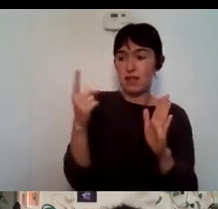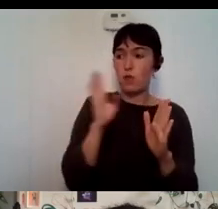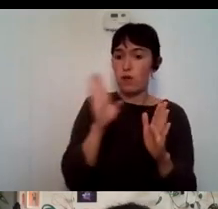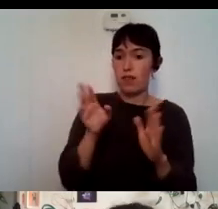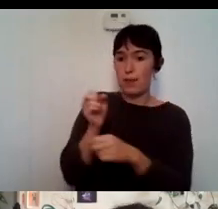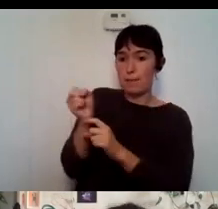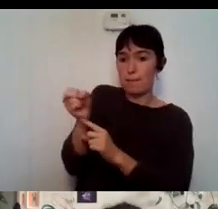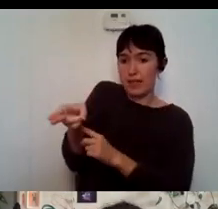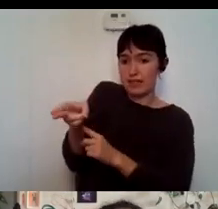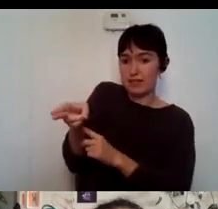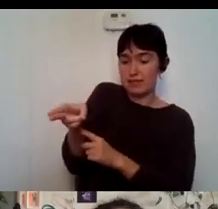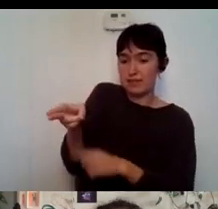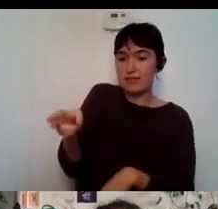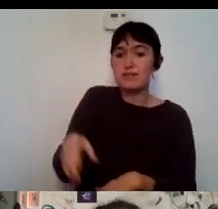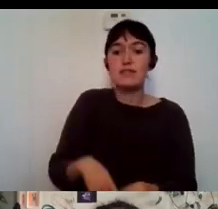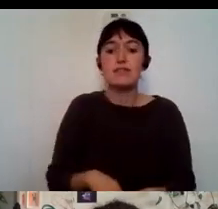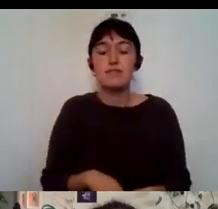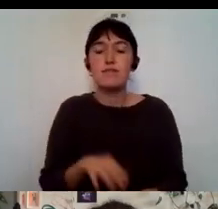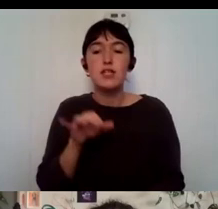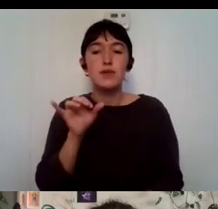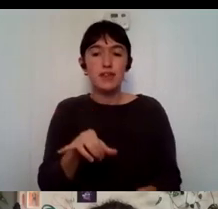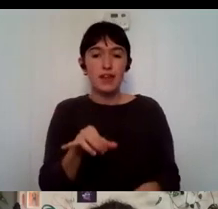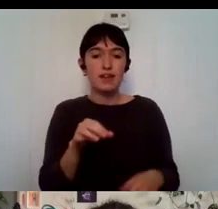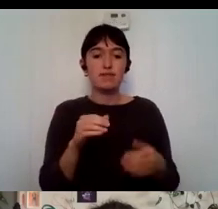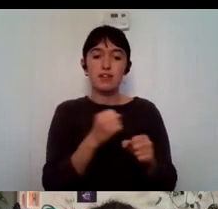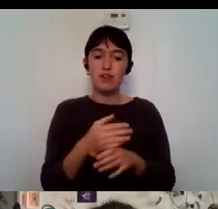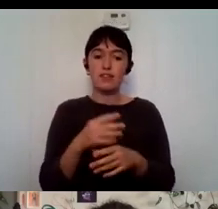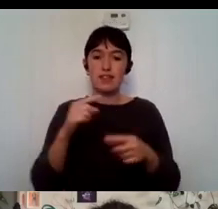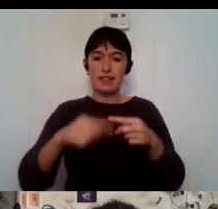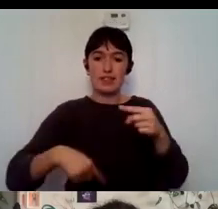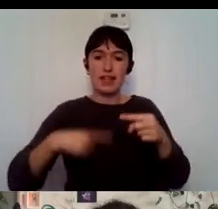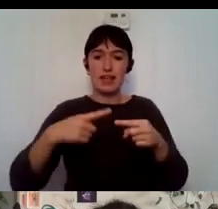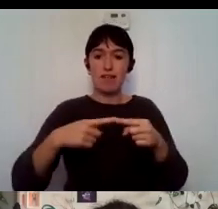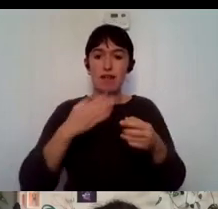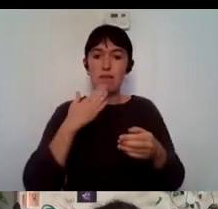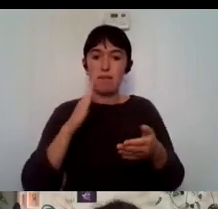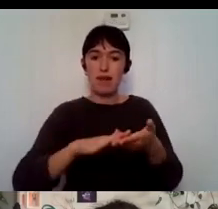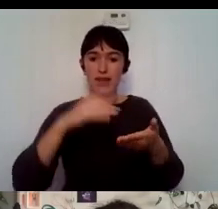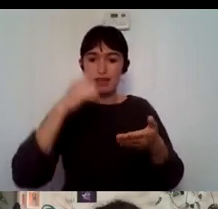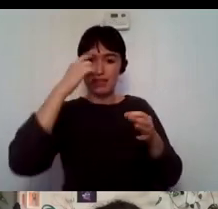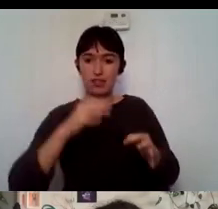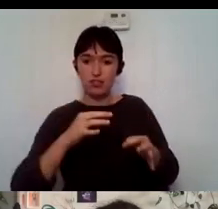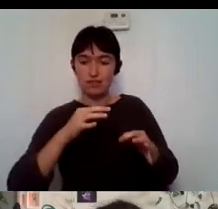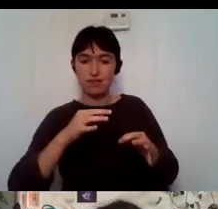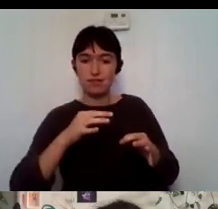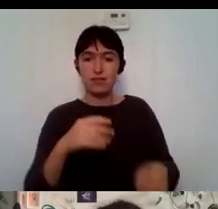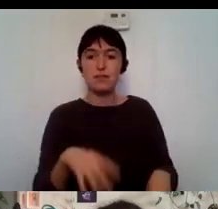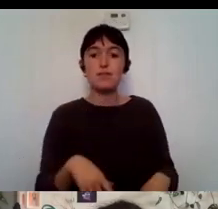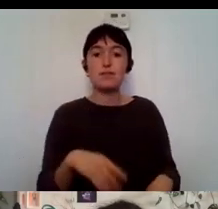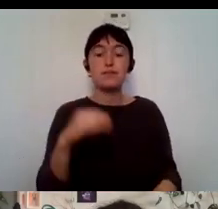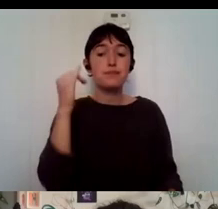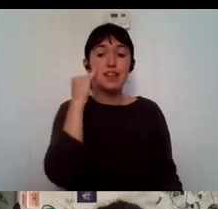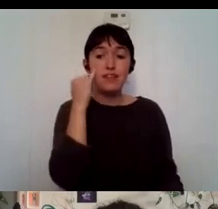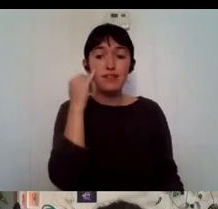the cycle of sort of bad decision making comes in. Unless you play at 33 1/3,